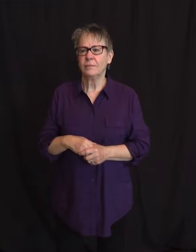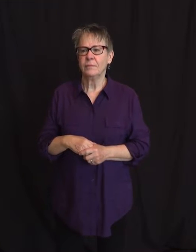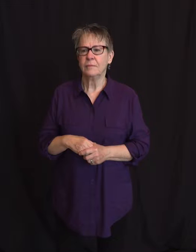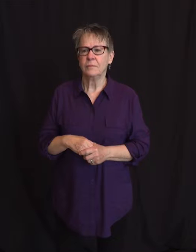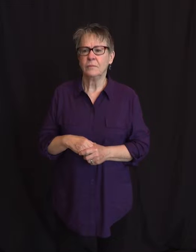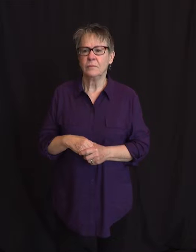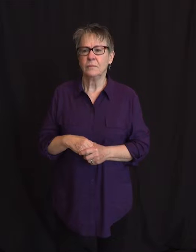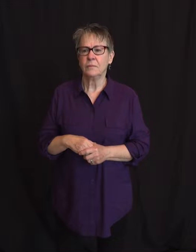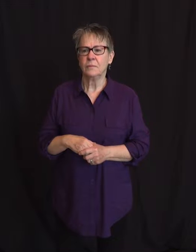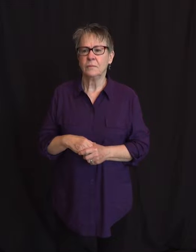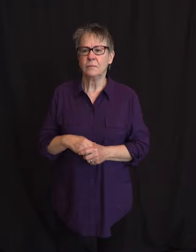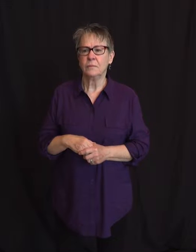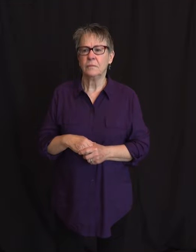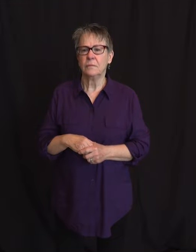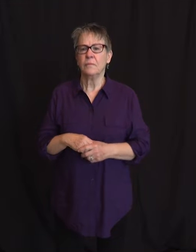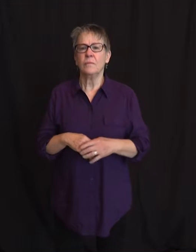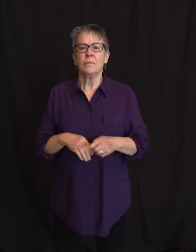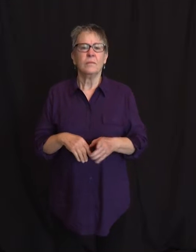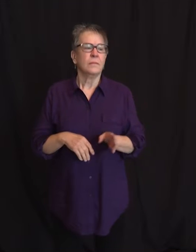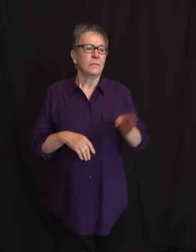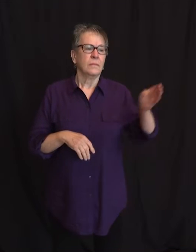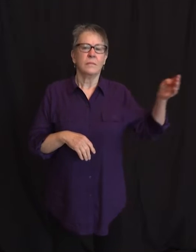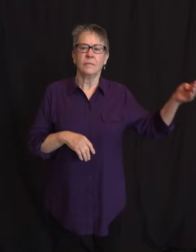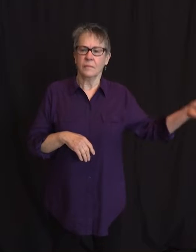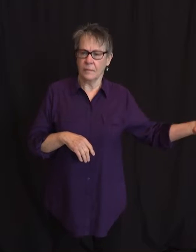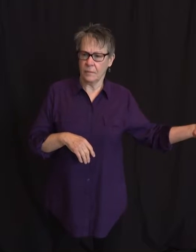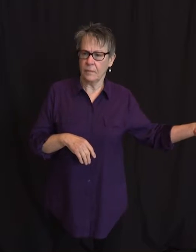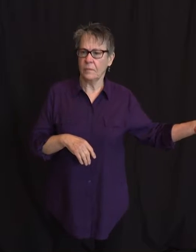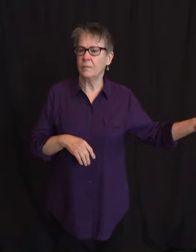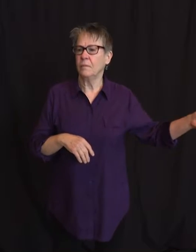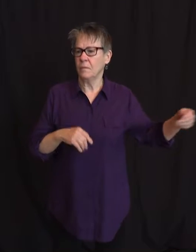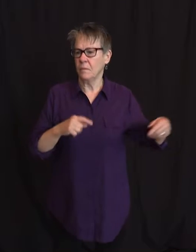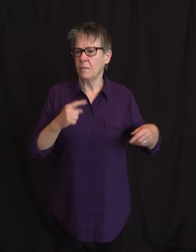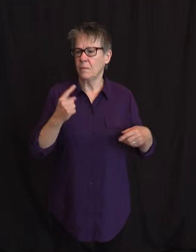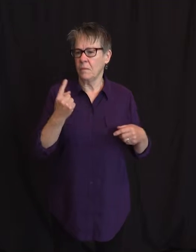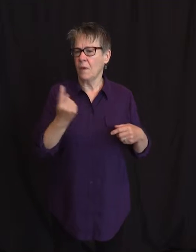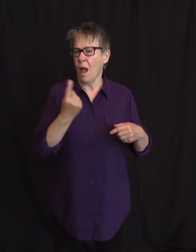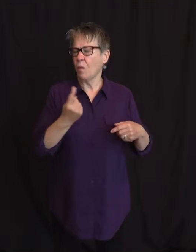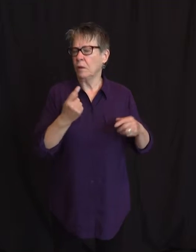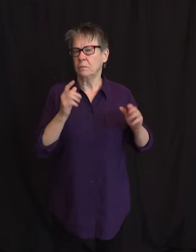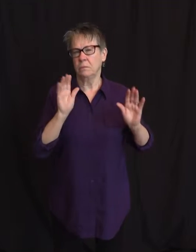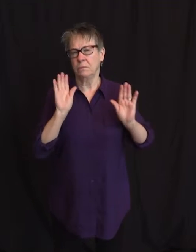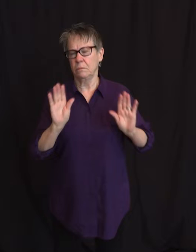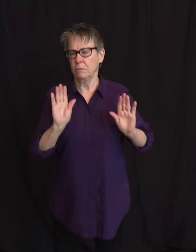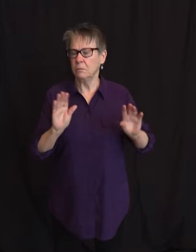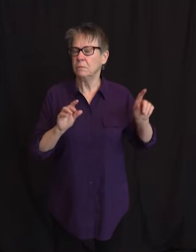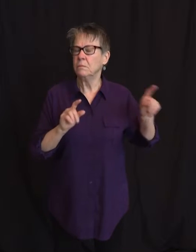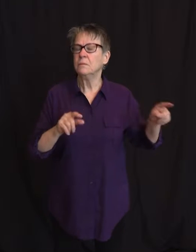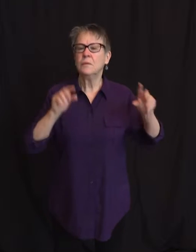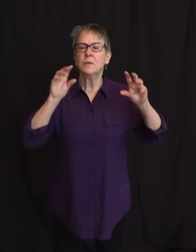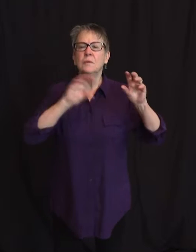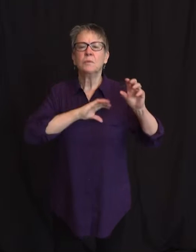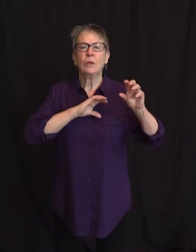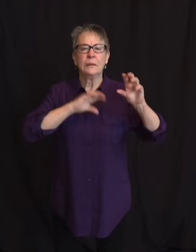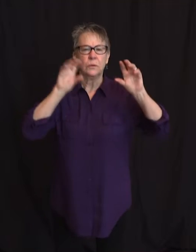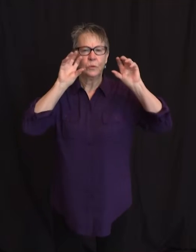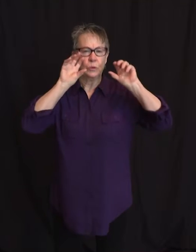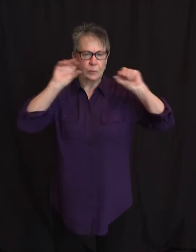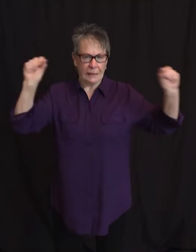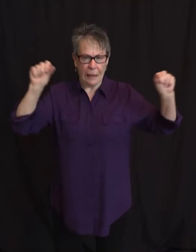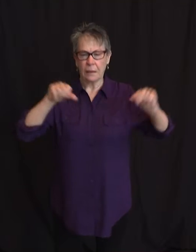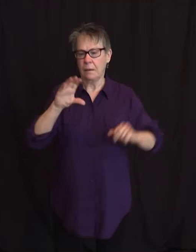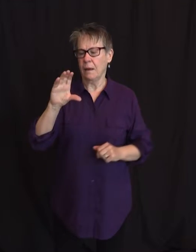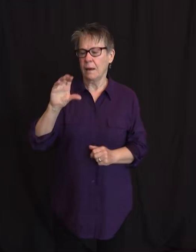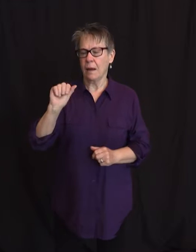in my far left, great to have, as always, the Superintendent of the State Police, Pat Callahan. Colonel Callahan is with us. And with us today,